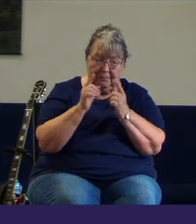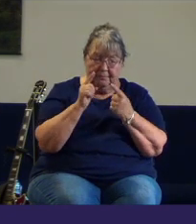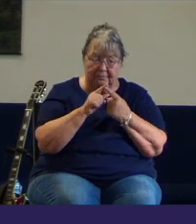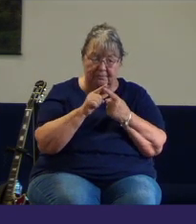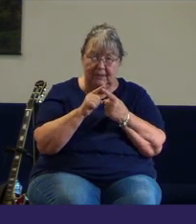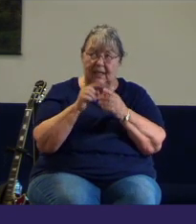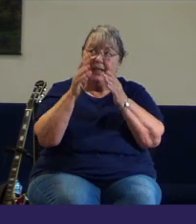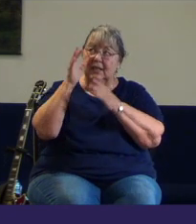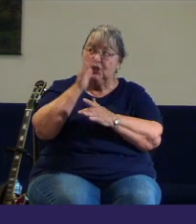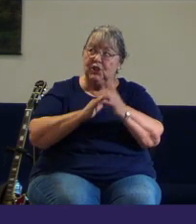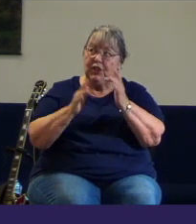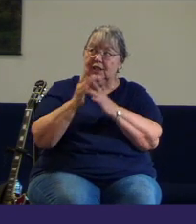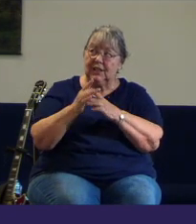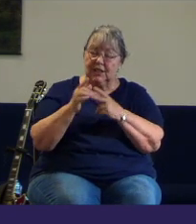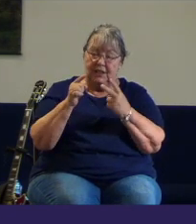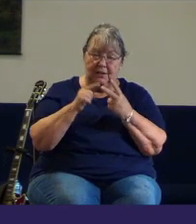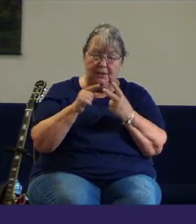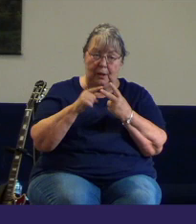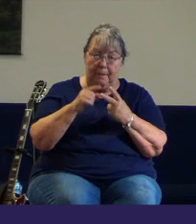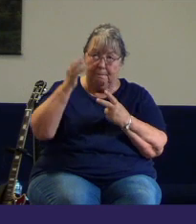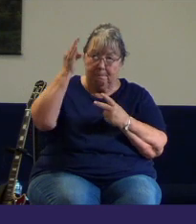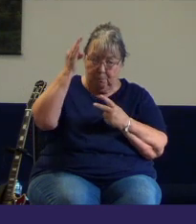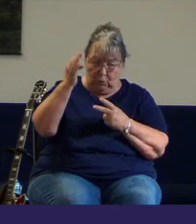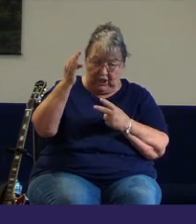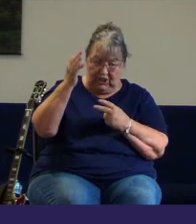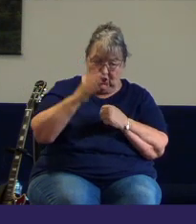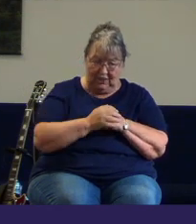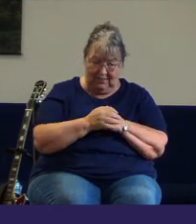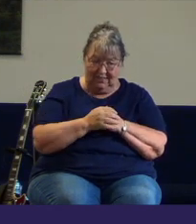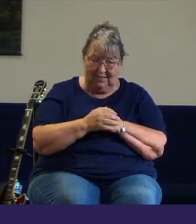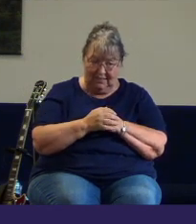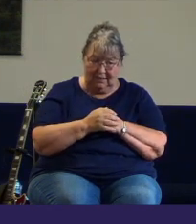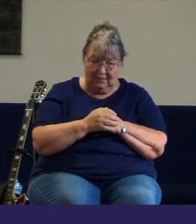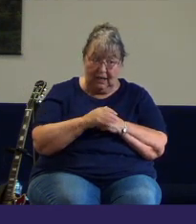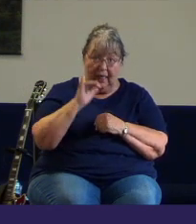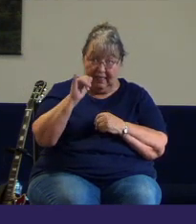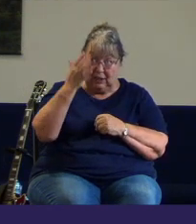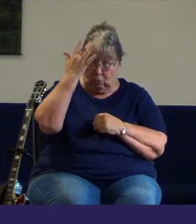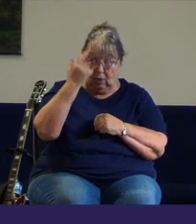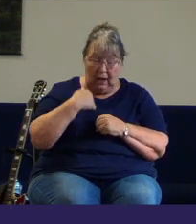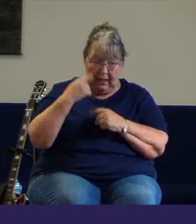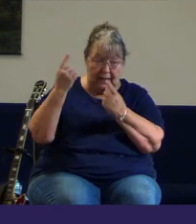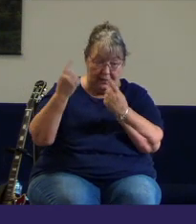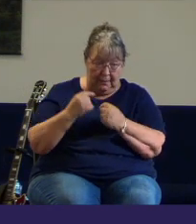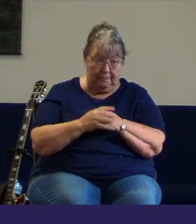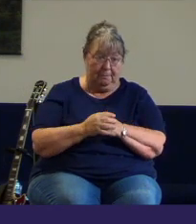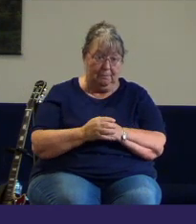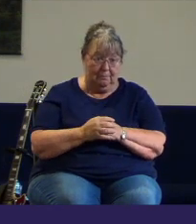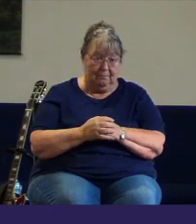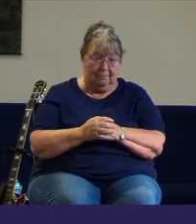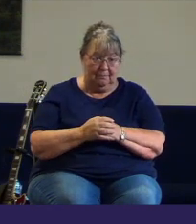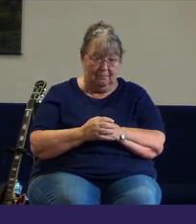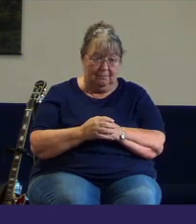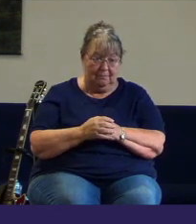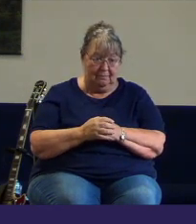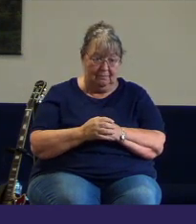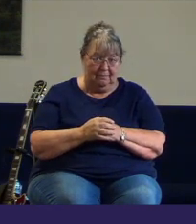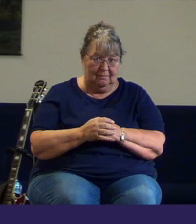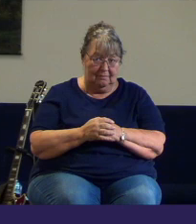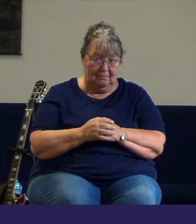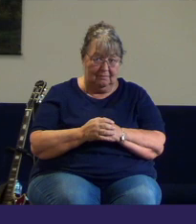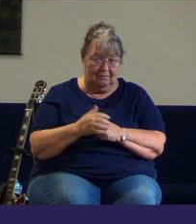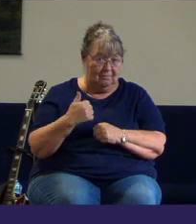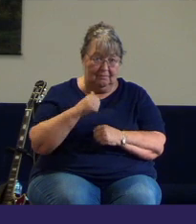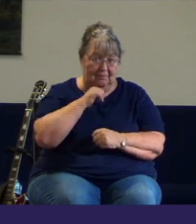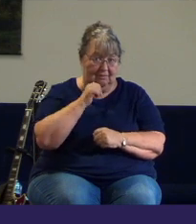us go to the nearby towns. That's why I have come. Why has he called you? We're not all